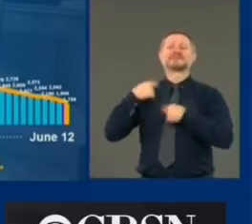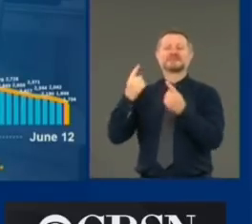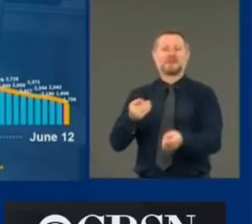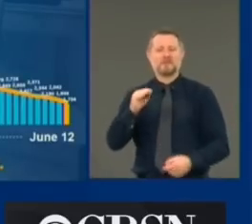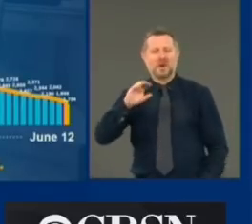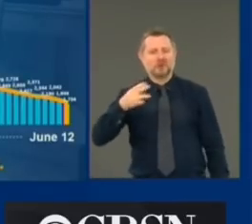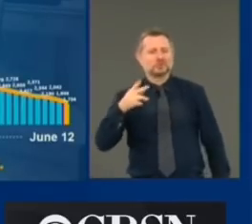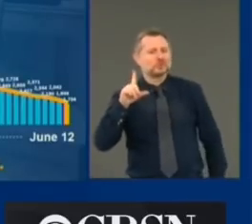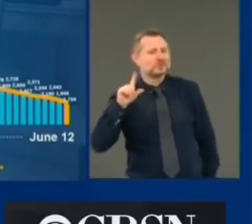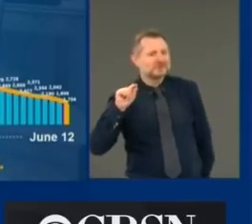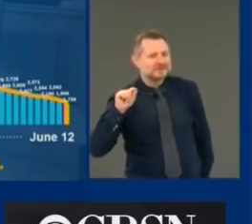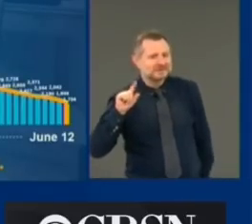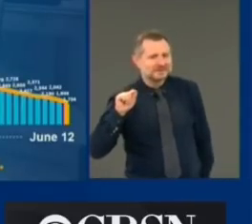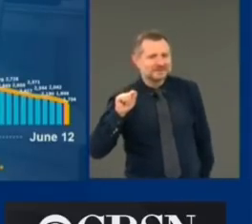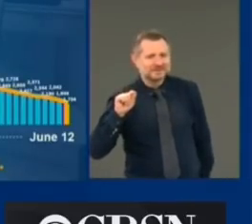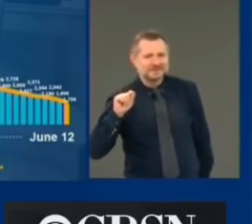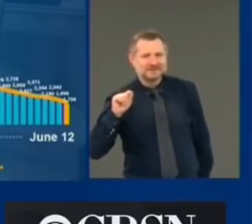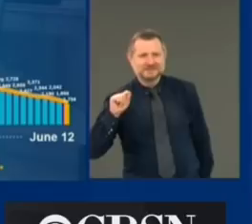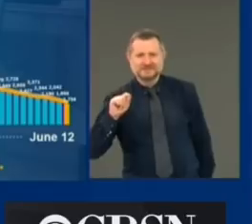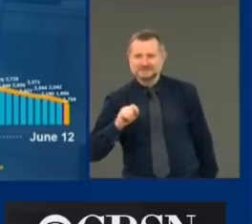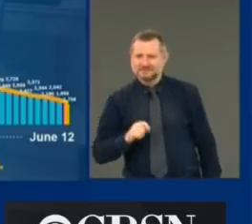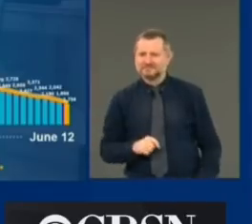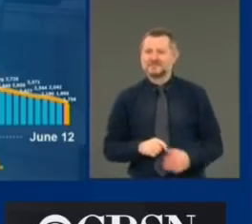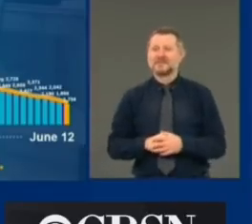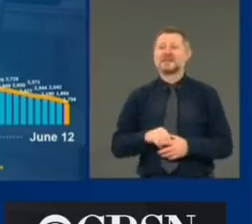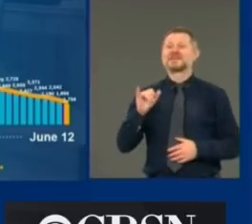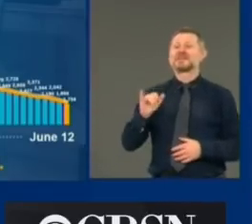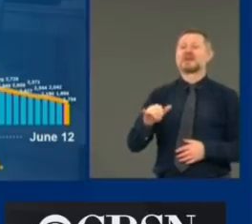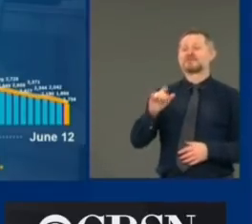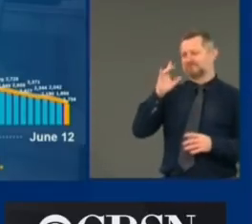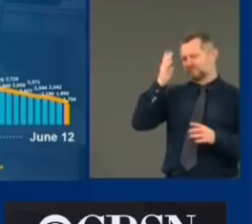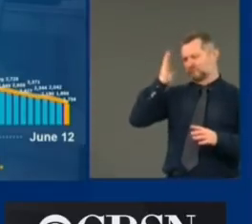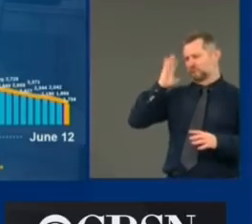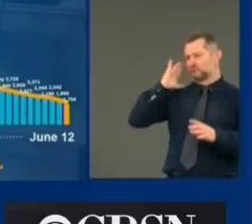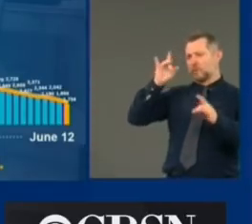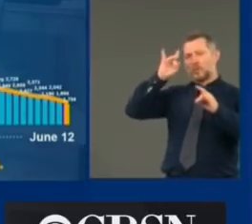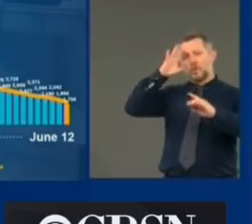20th. That's when this nightmare began.